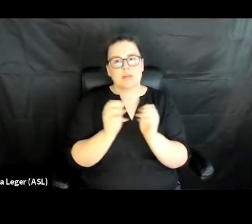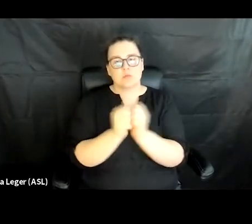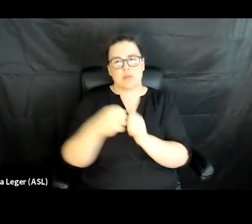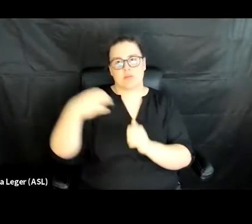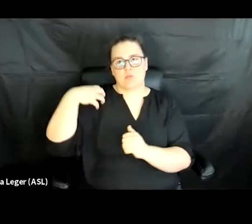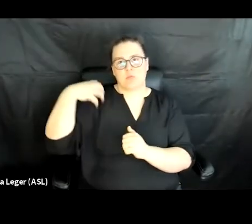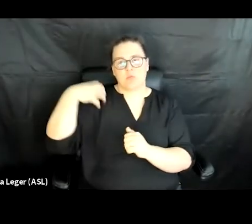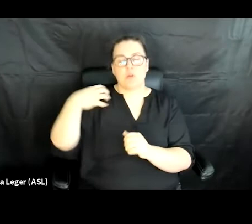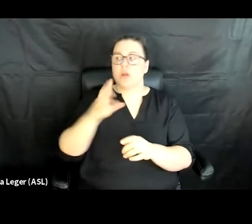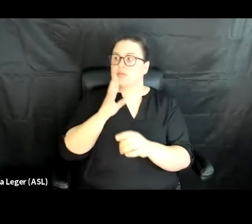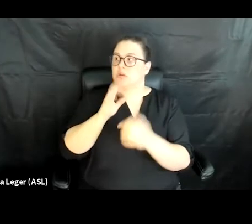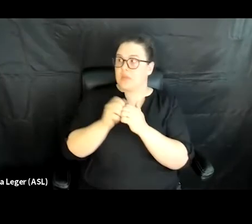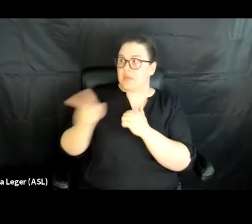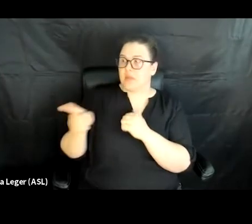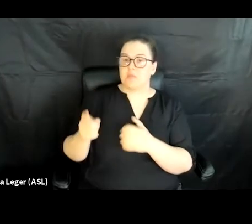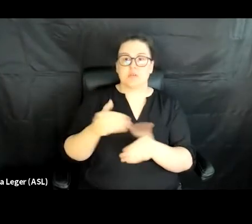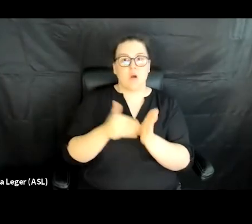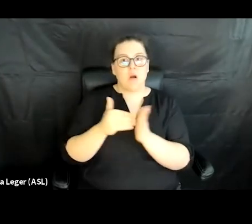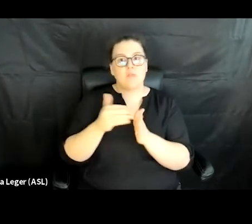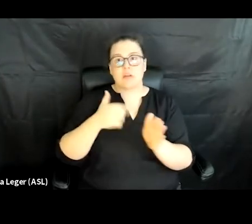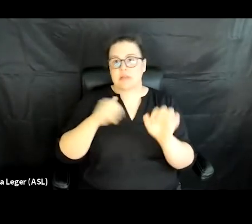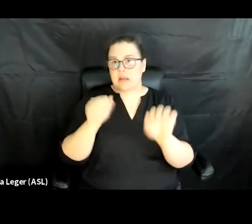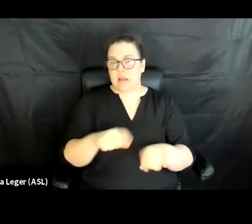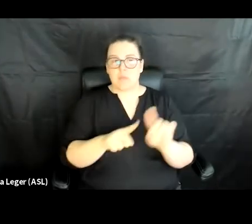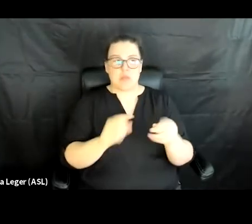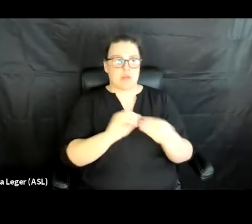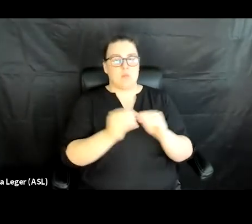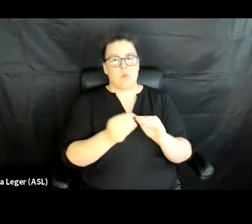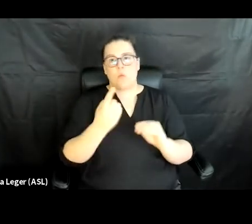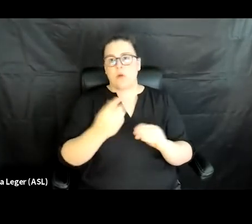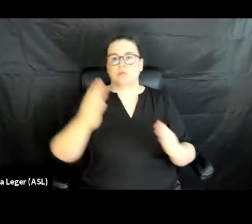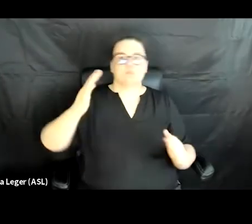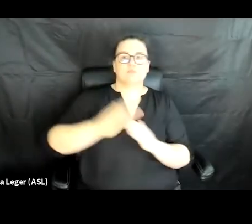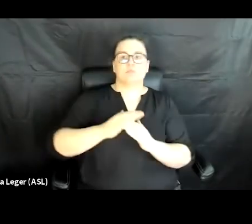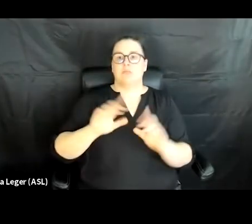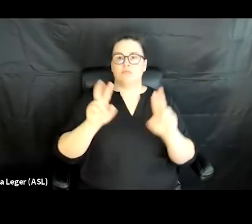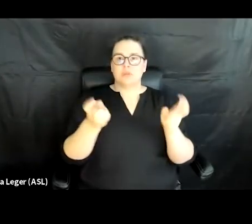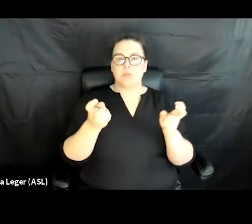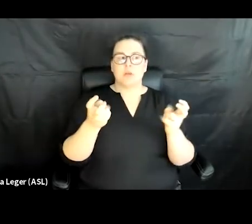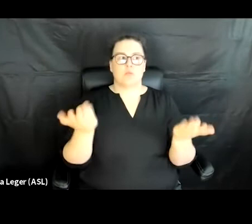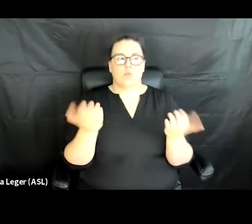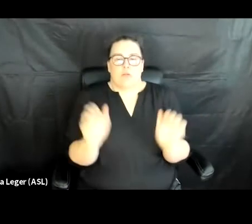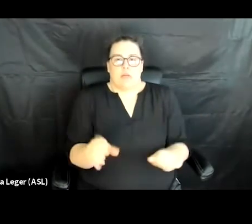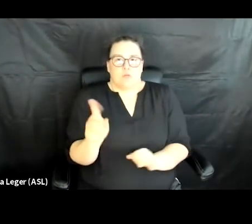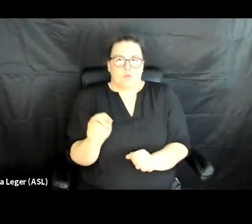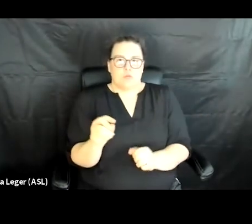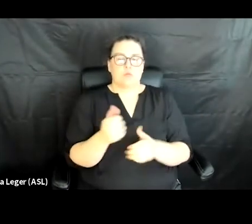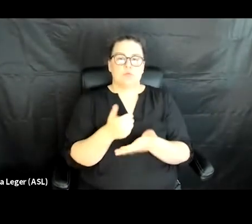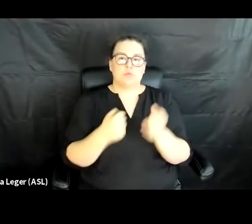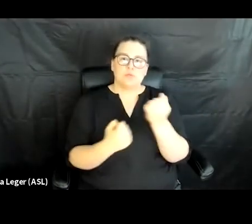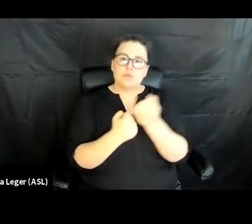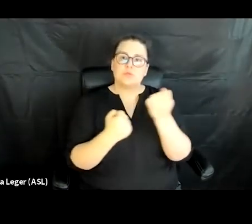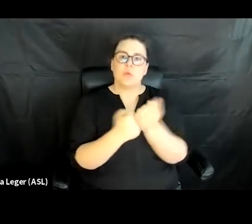as I can, and I would say it's the #1 topic is what they can be doing to support the mental health care needs of